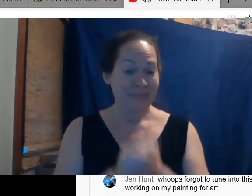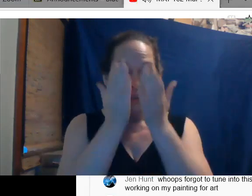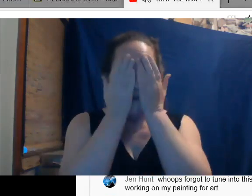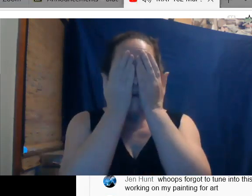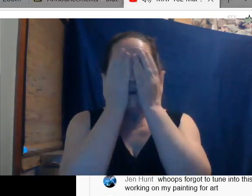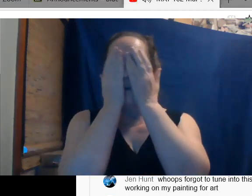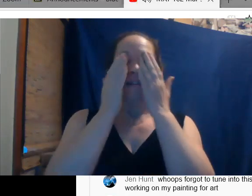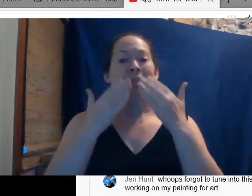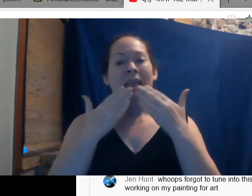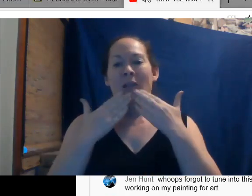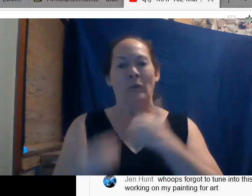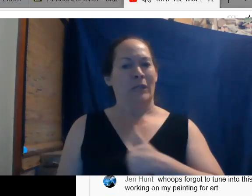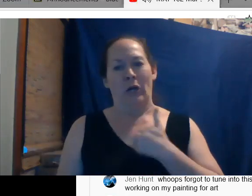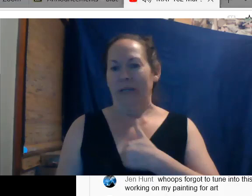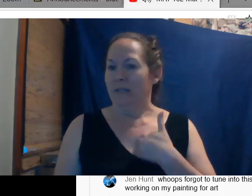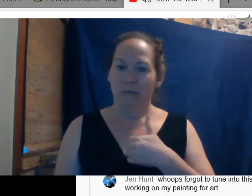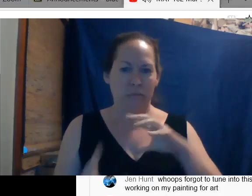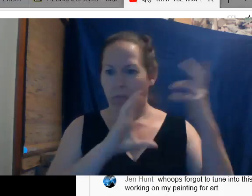Woohoo! Thanks.